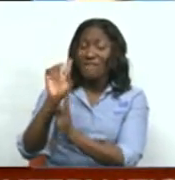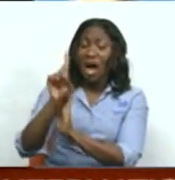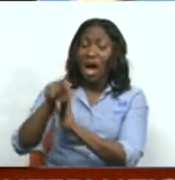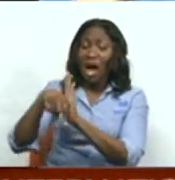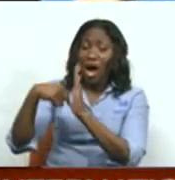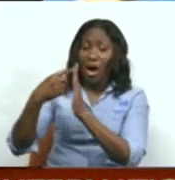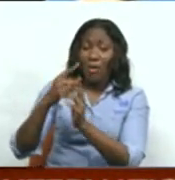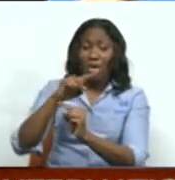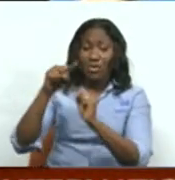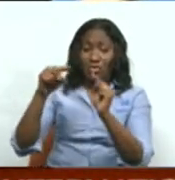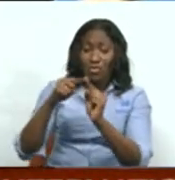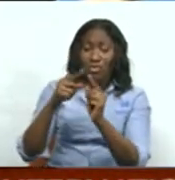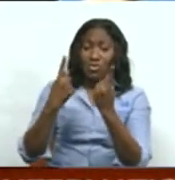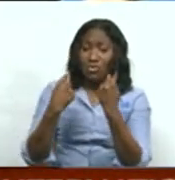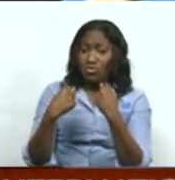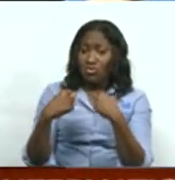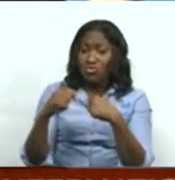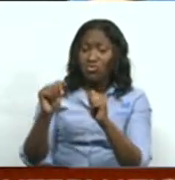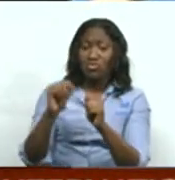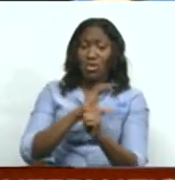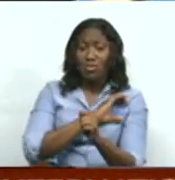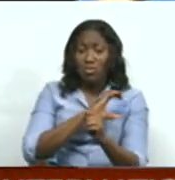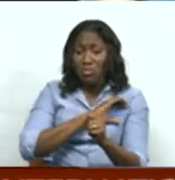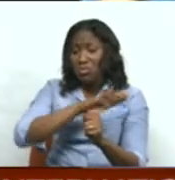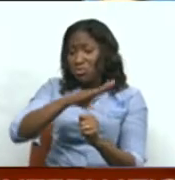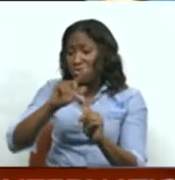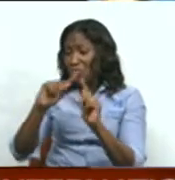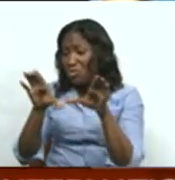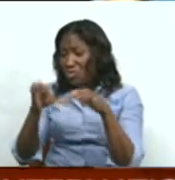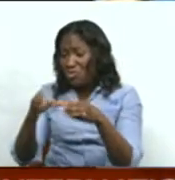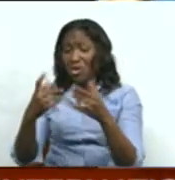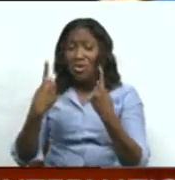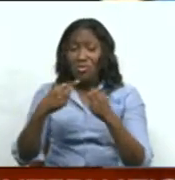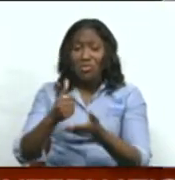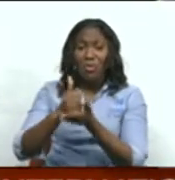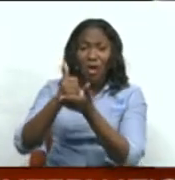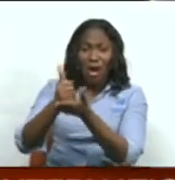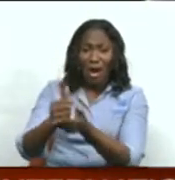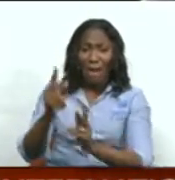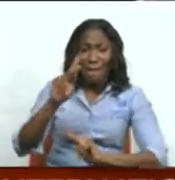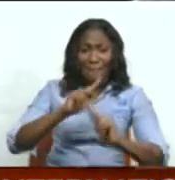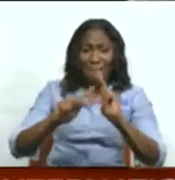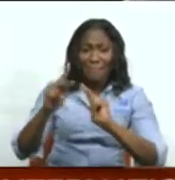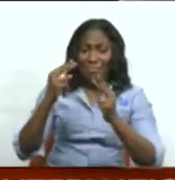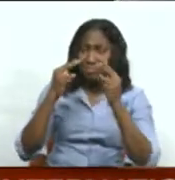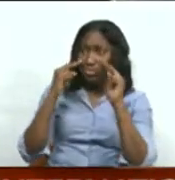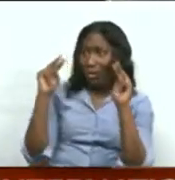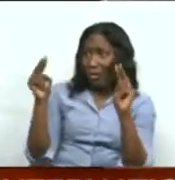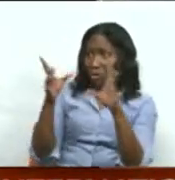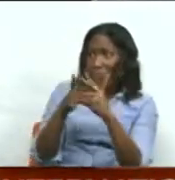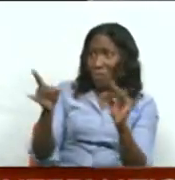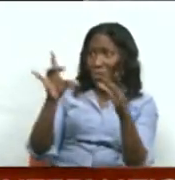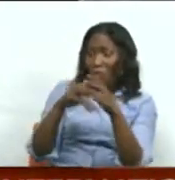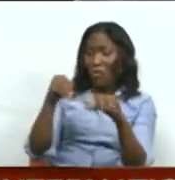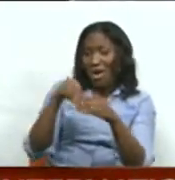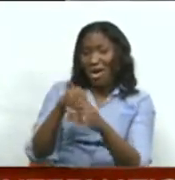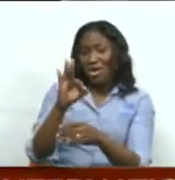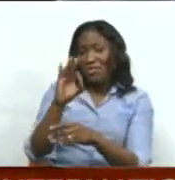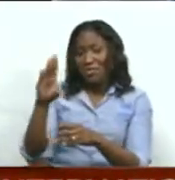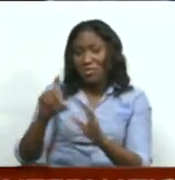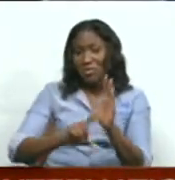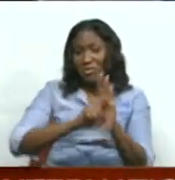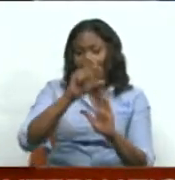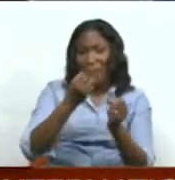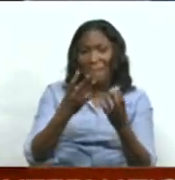and Rescue Team, as well as the TTPS, helped with the rescue. The story attracted thousands of comments and shares on social media, with